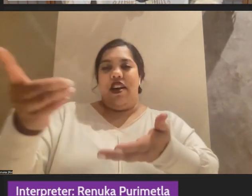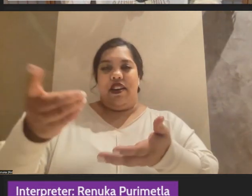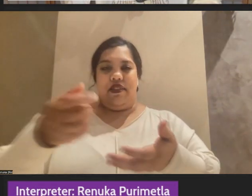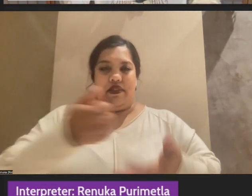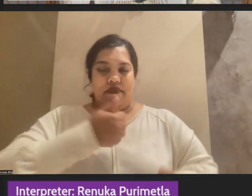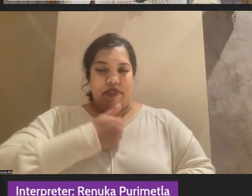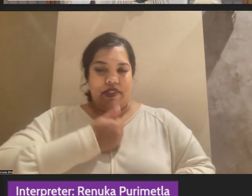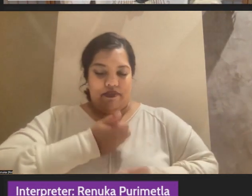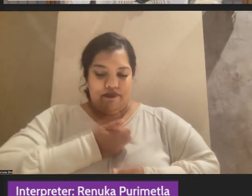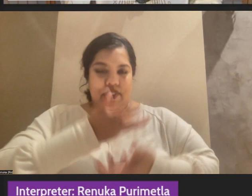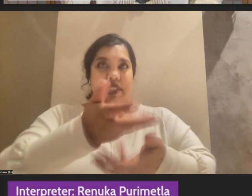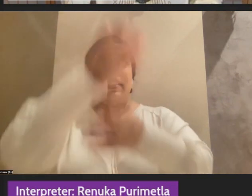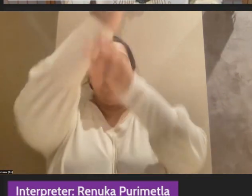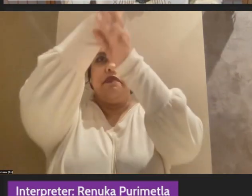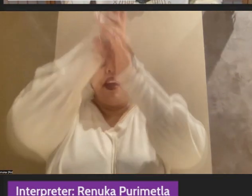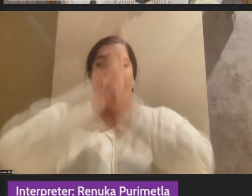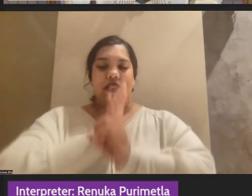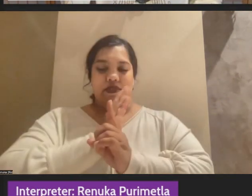Let that sink in.